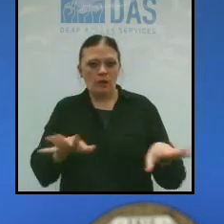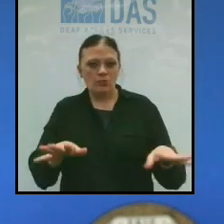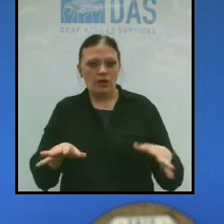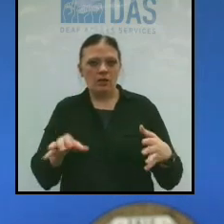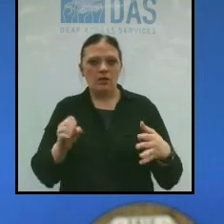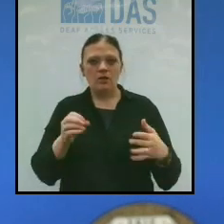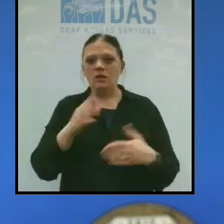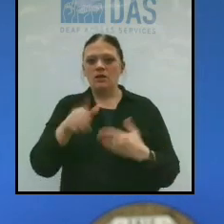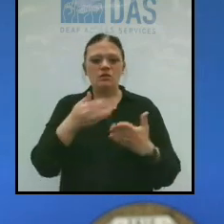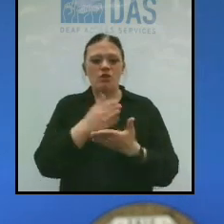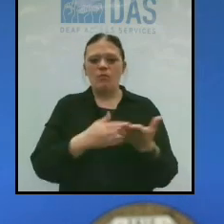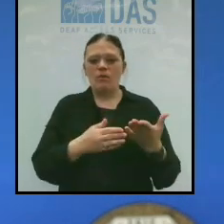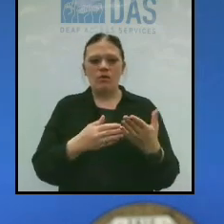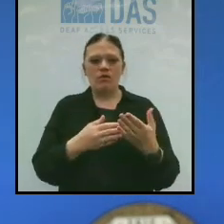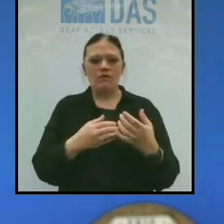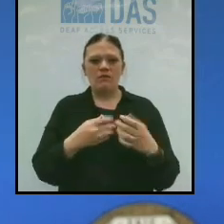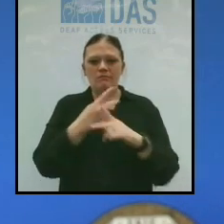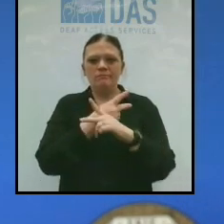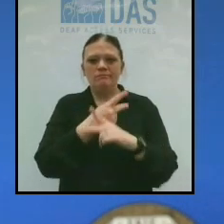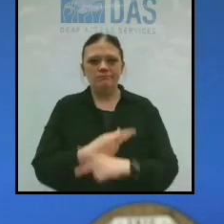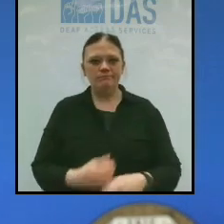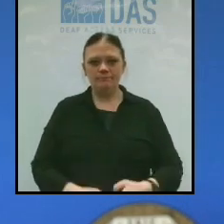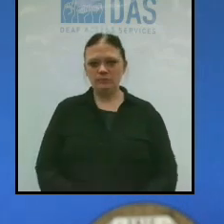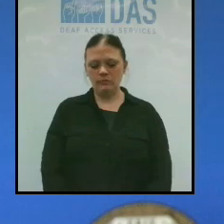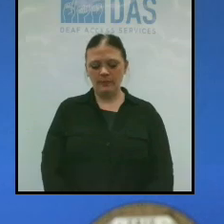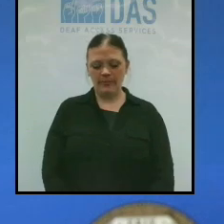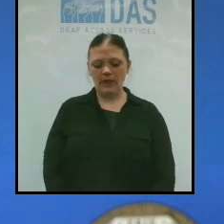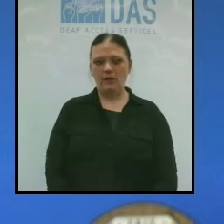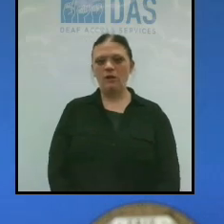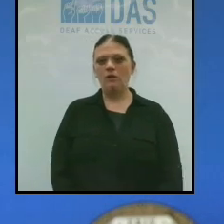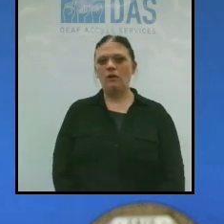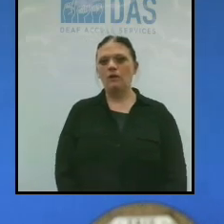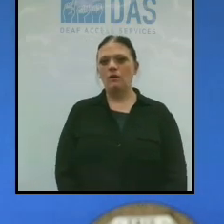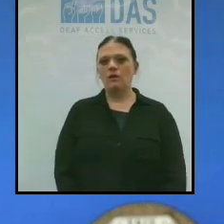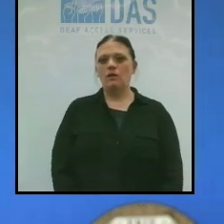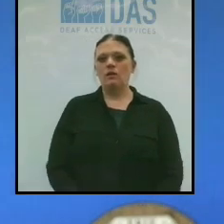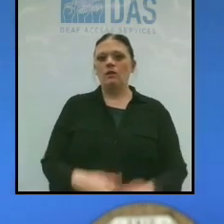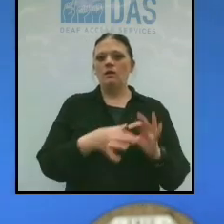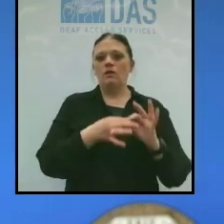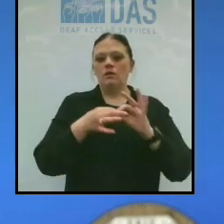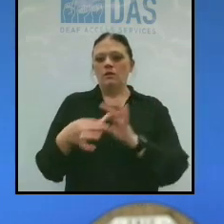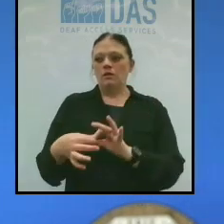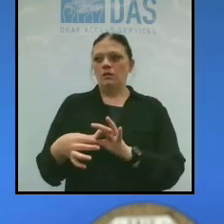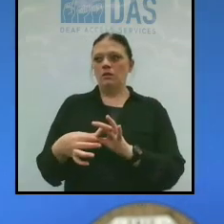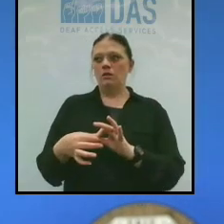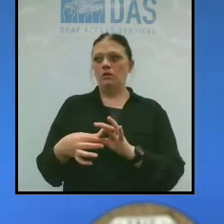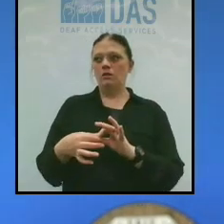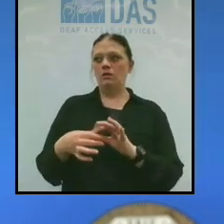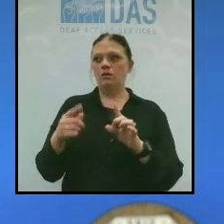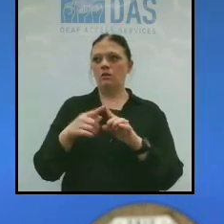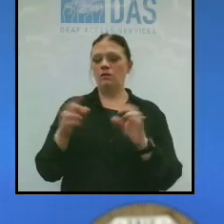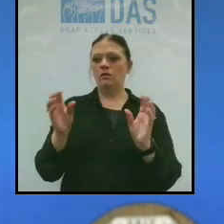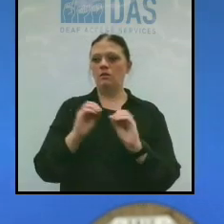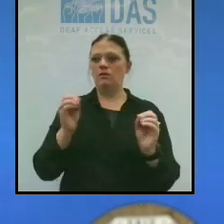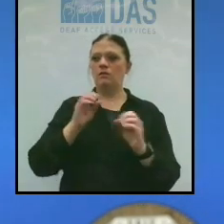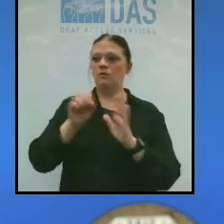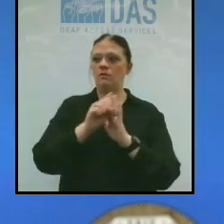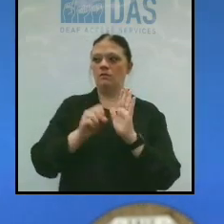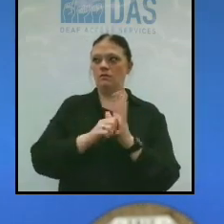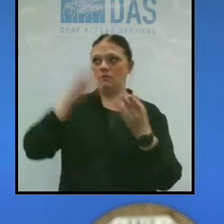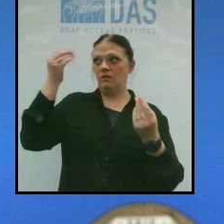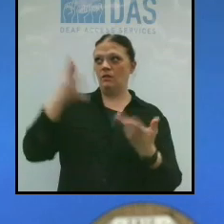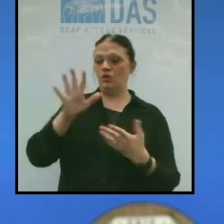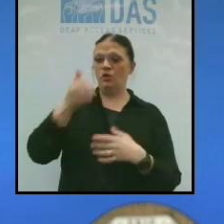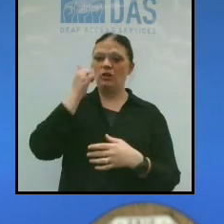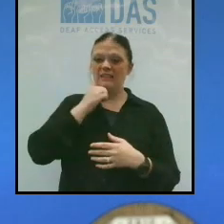all going to be part of the calculus. And so in regard to the lack of state data, in terms of your daily